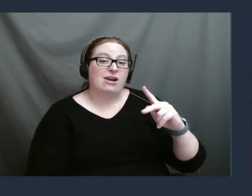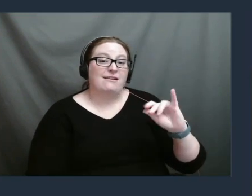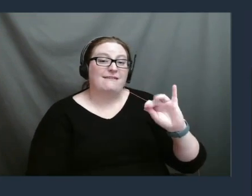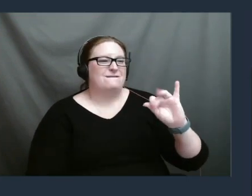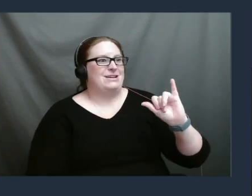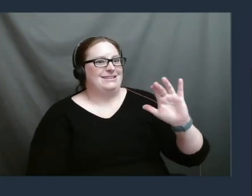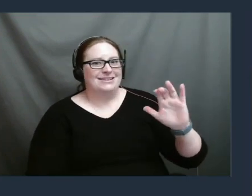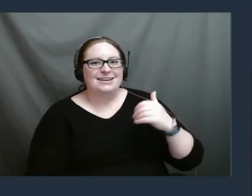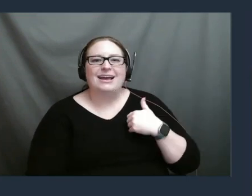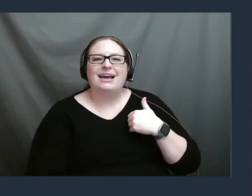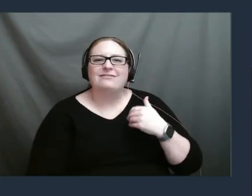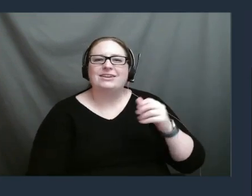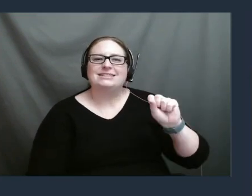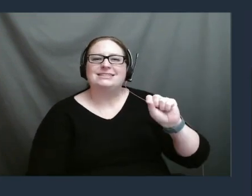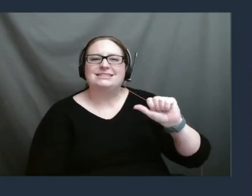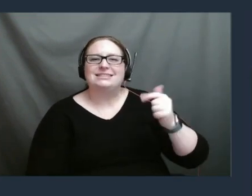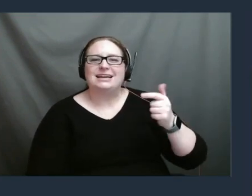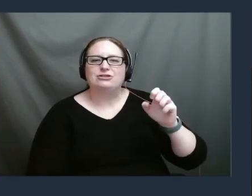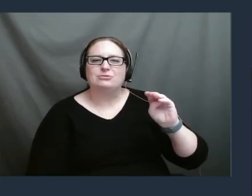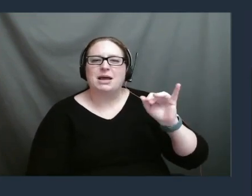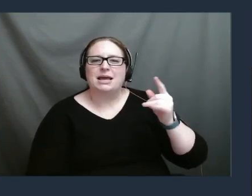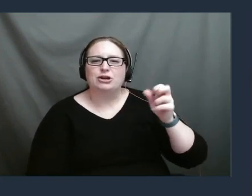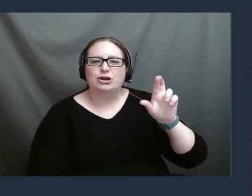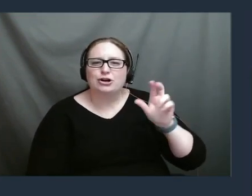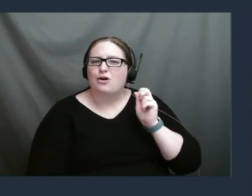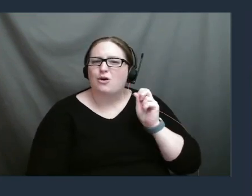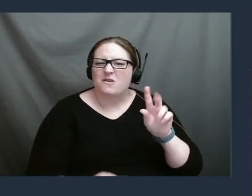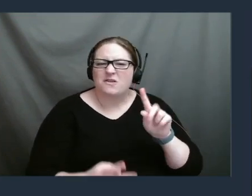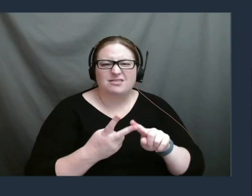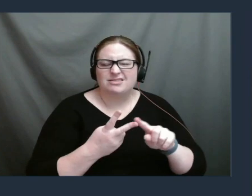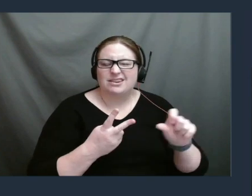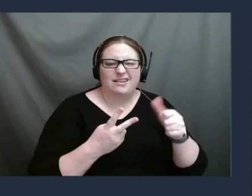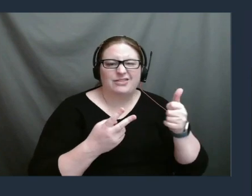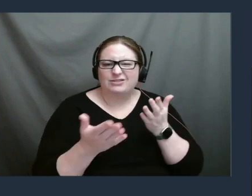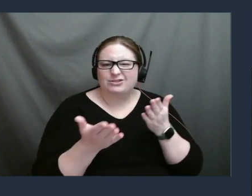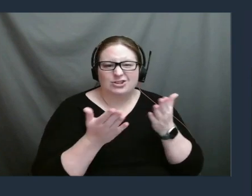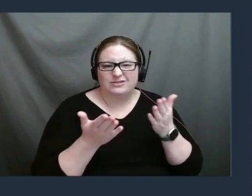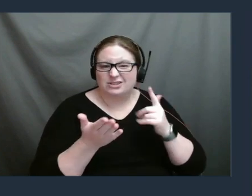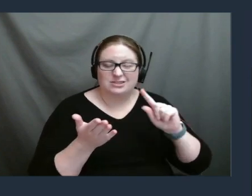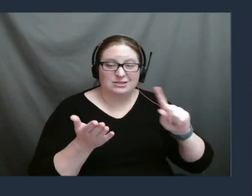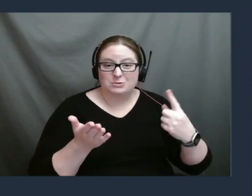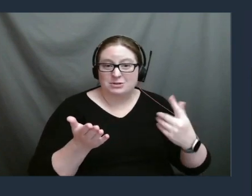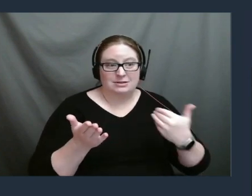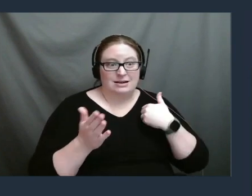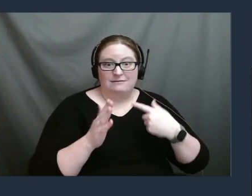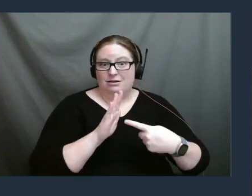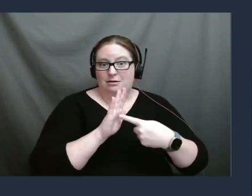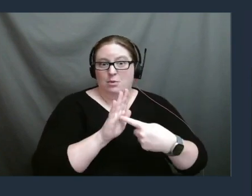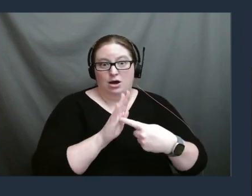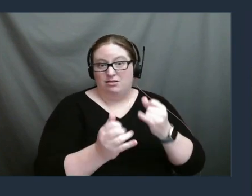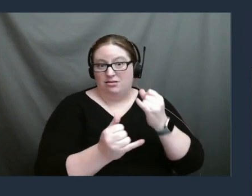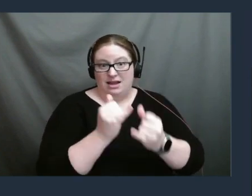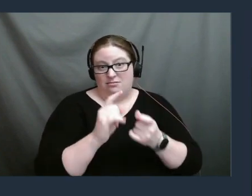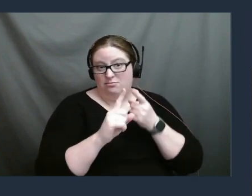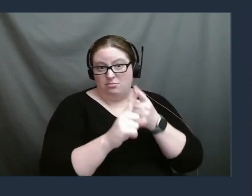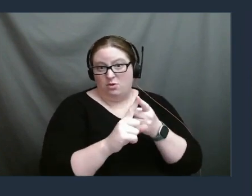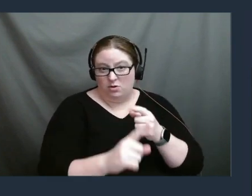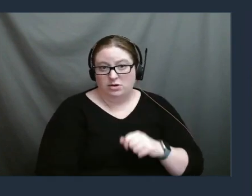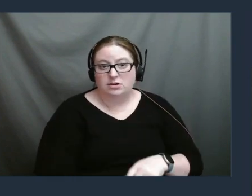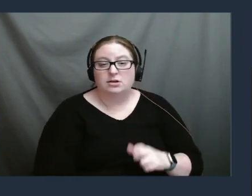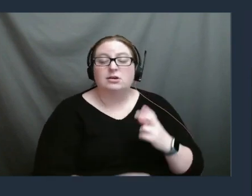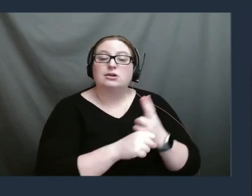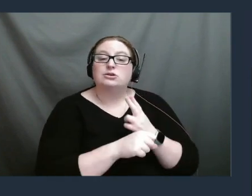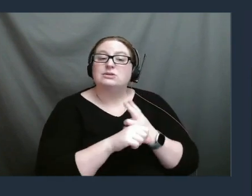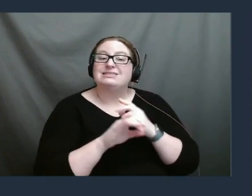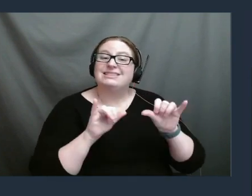SageMaker with an endpoint or in any other service where you just have a model endpoint. Using the same type